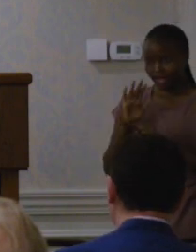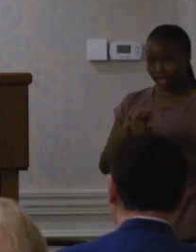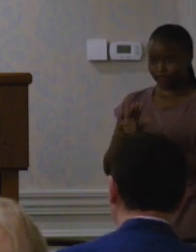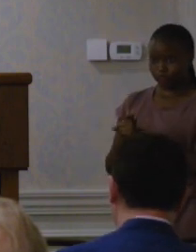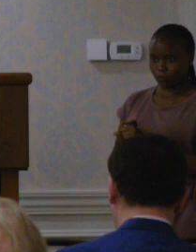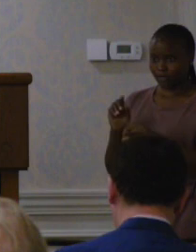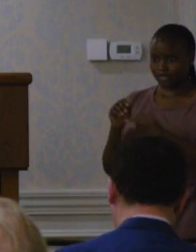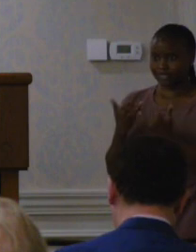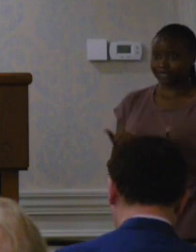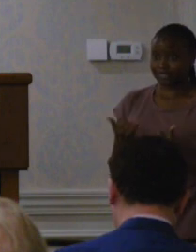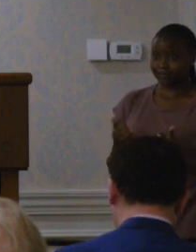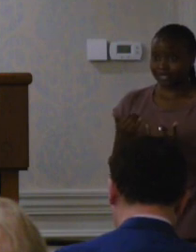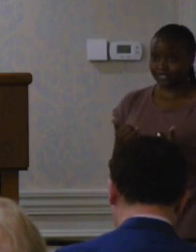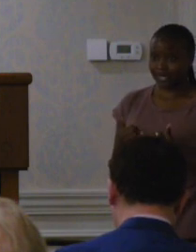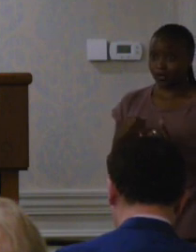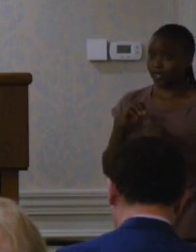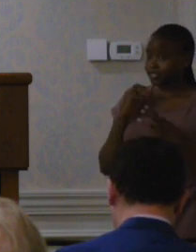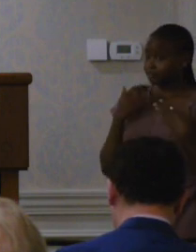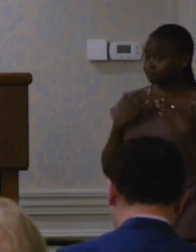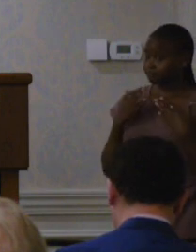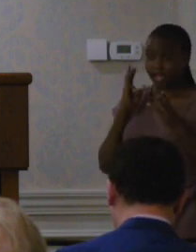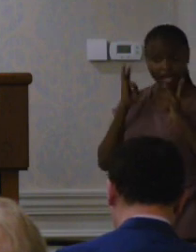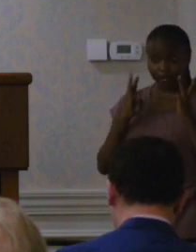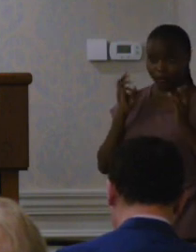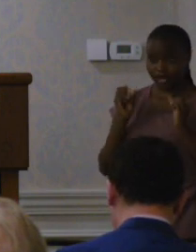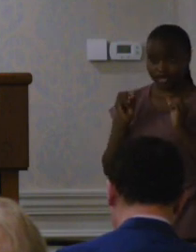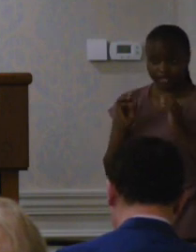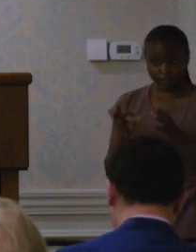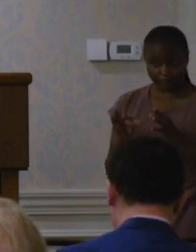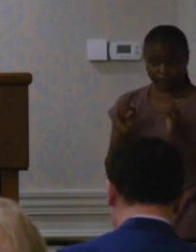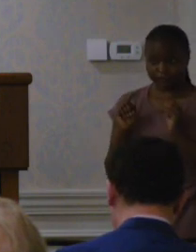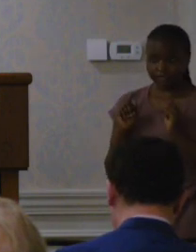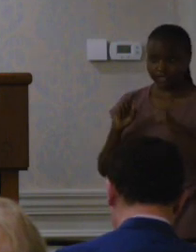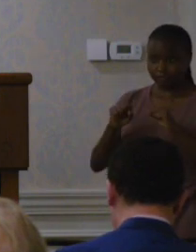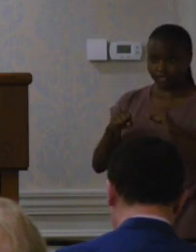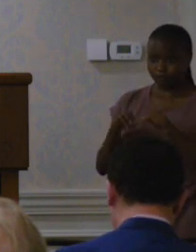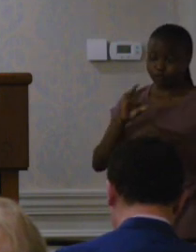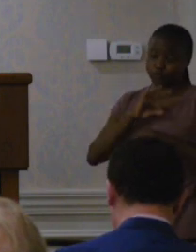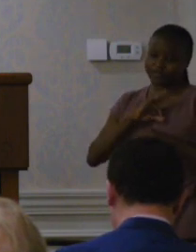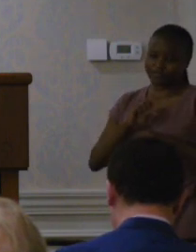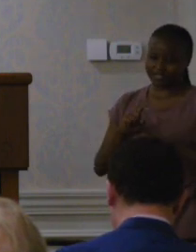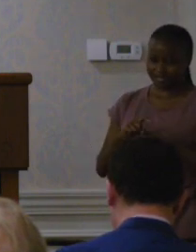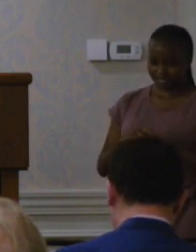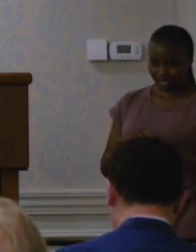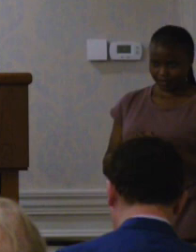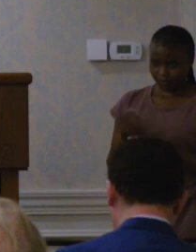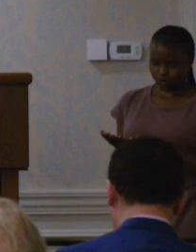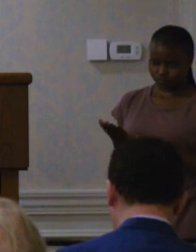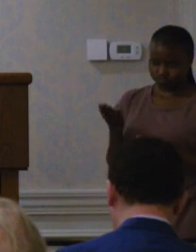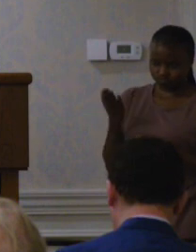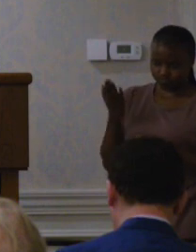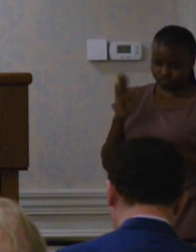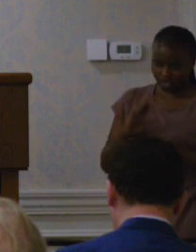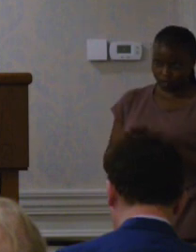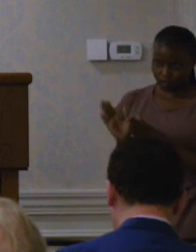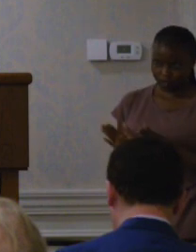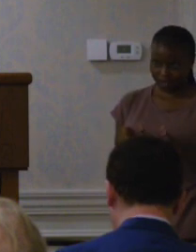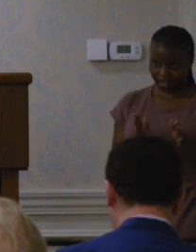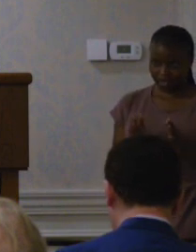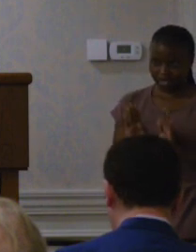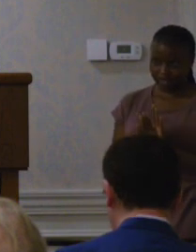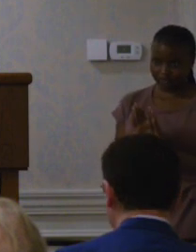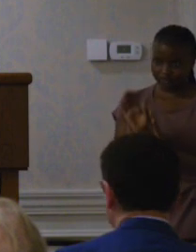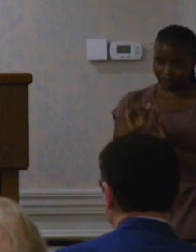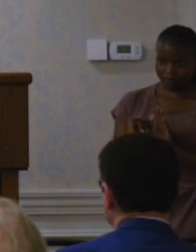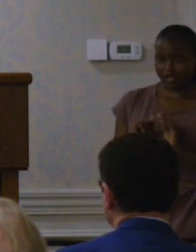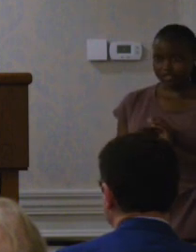demands already that I would worry that whether or not they would just be able to invest the time to come up with a great plan and develop